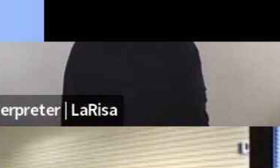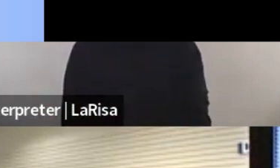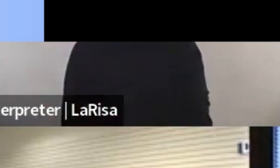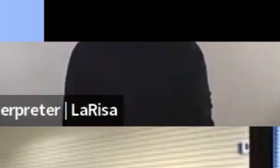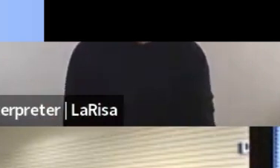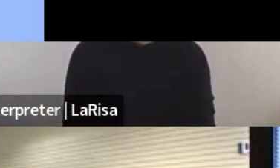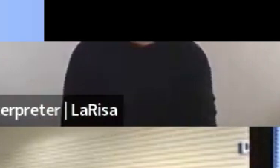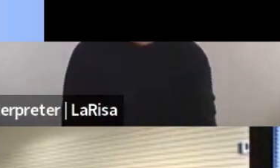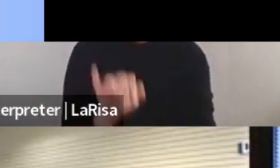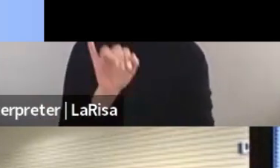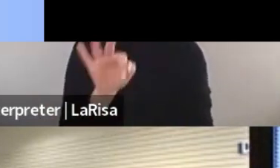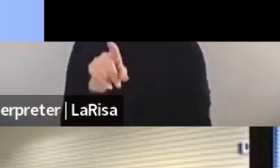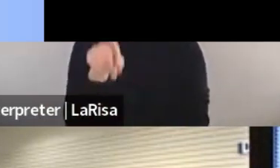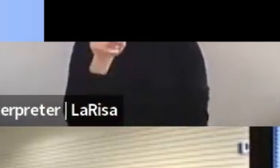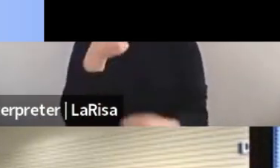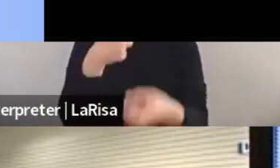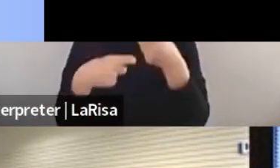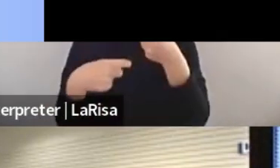closed captions on the screen.